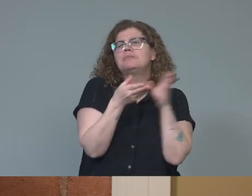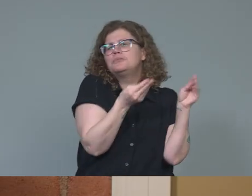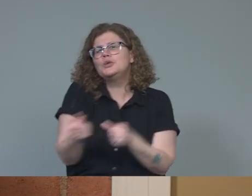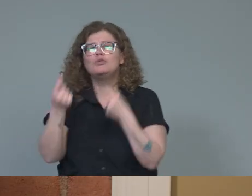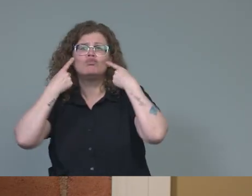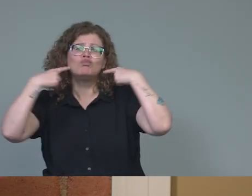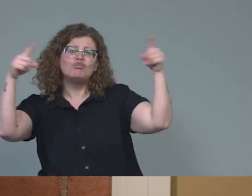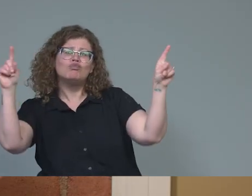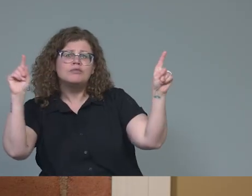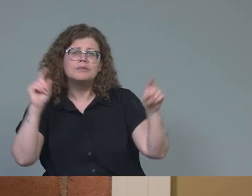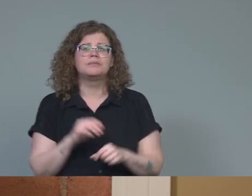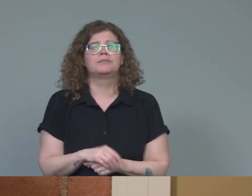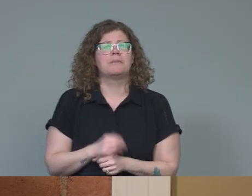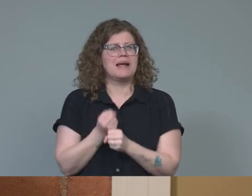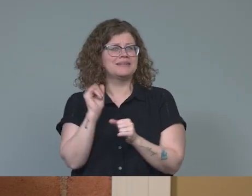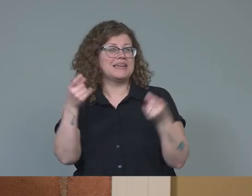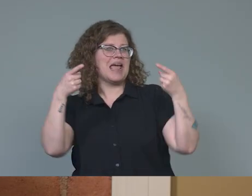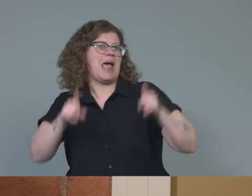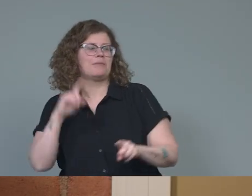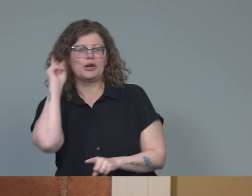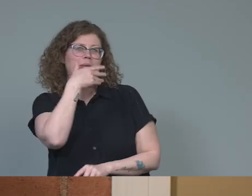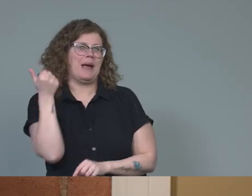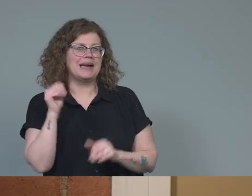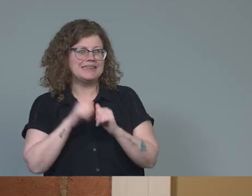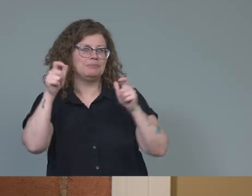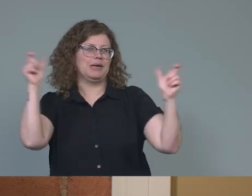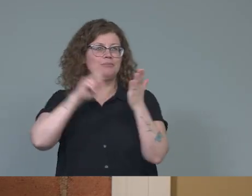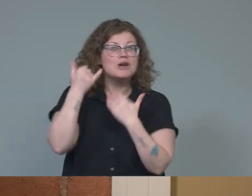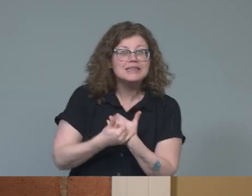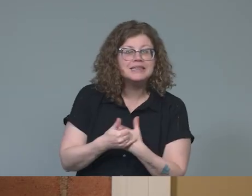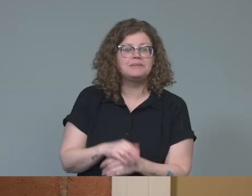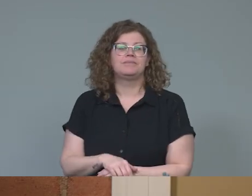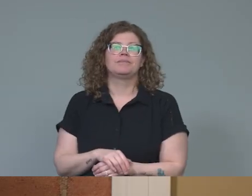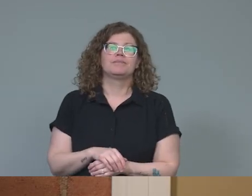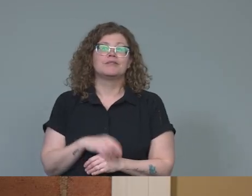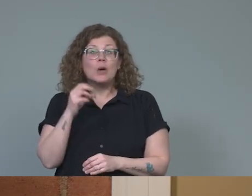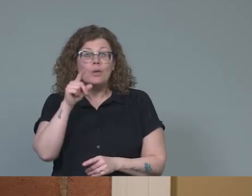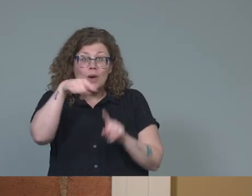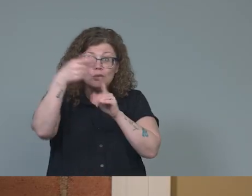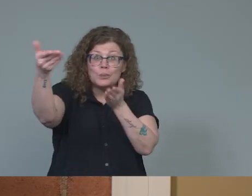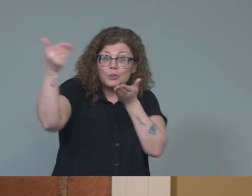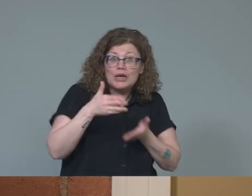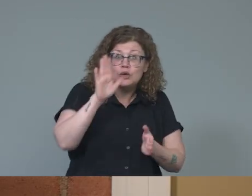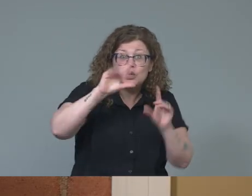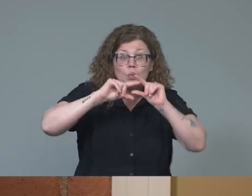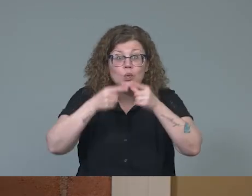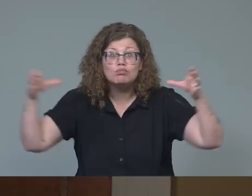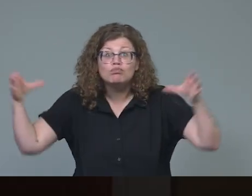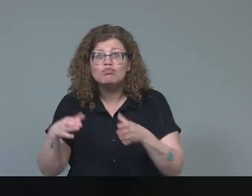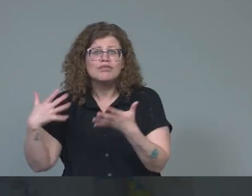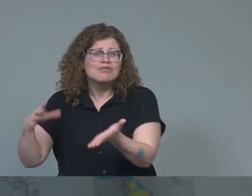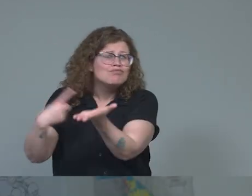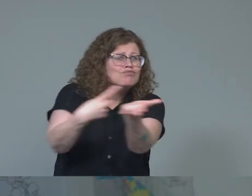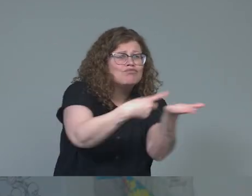You talk about the things that worked, you talked about the things that didn't, you talk about what you'd like to do next time, and then you start to plan for your next